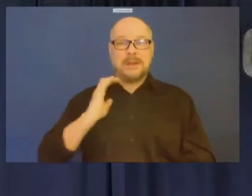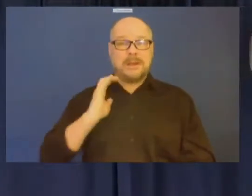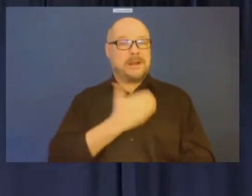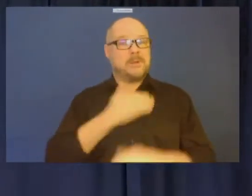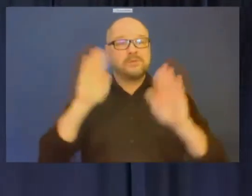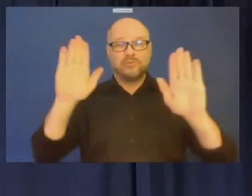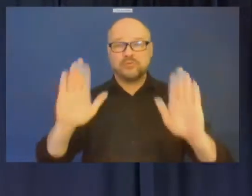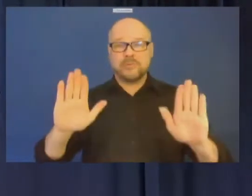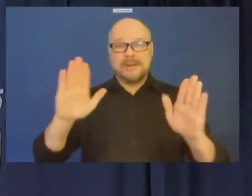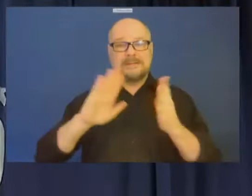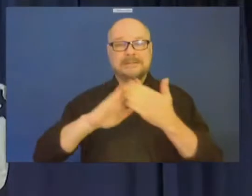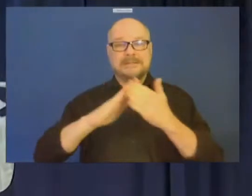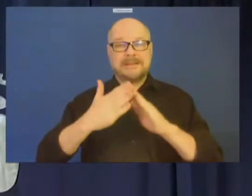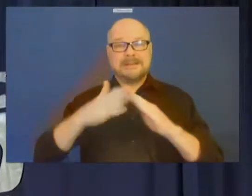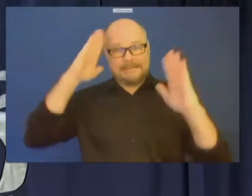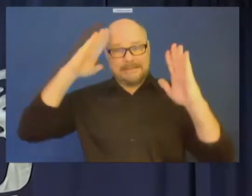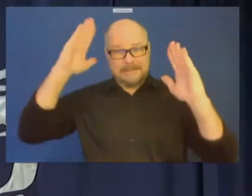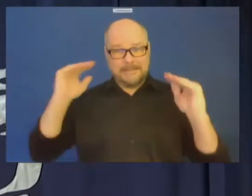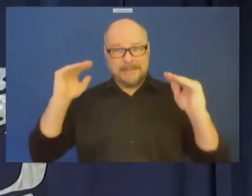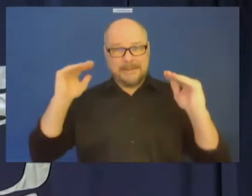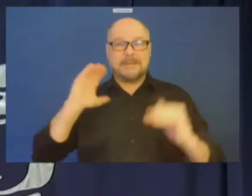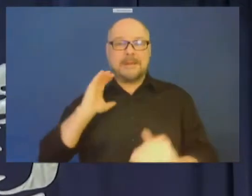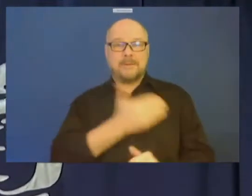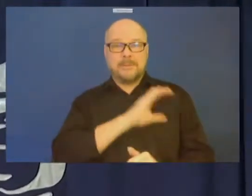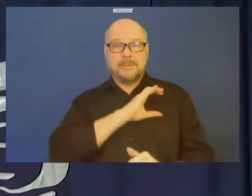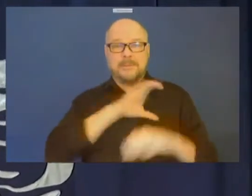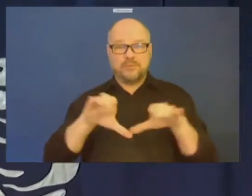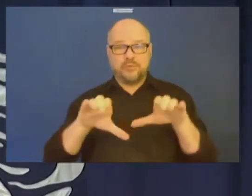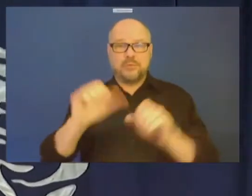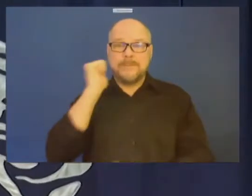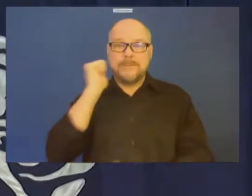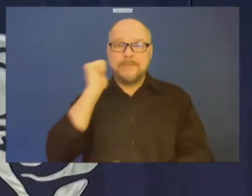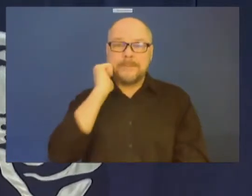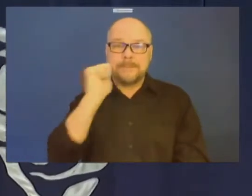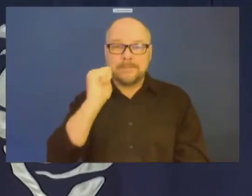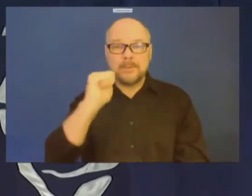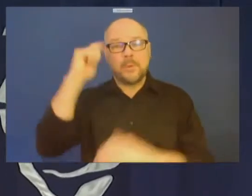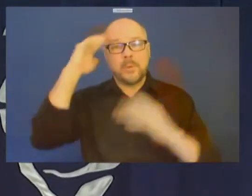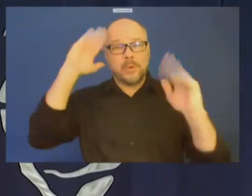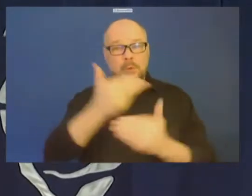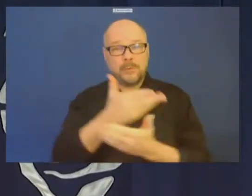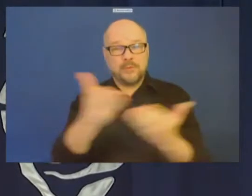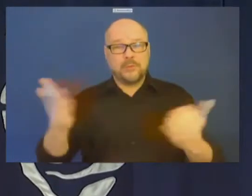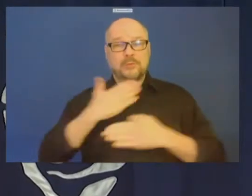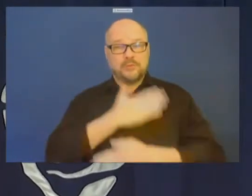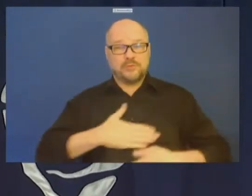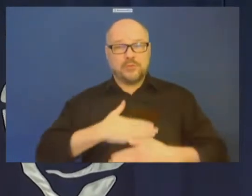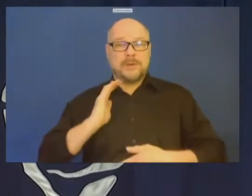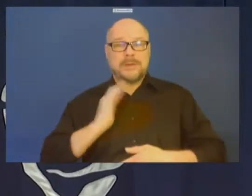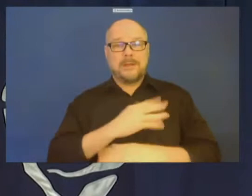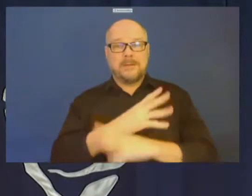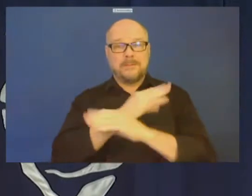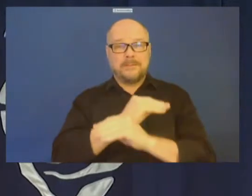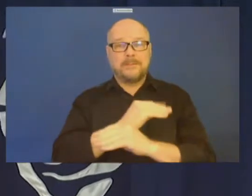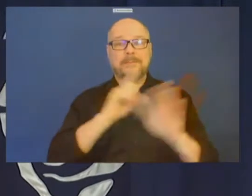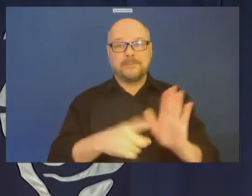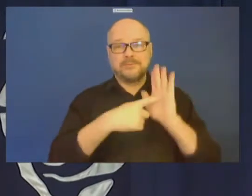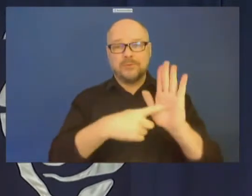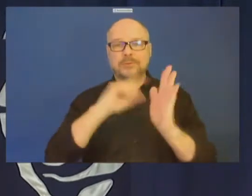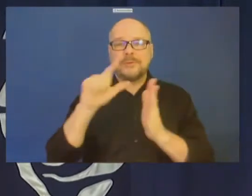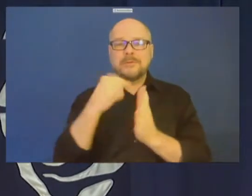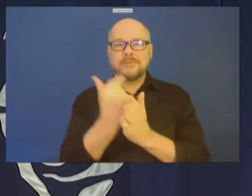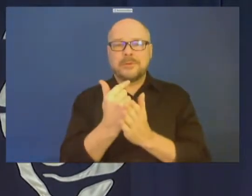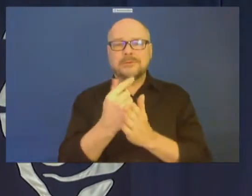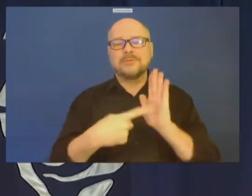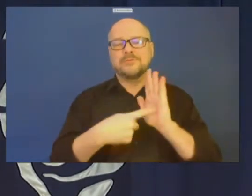expect from our officers every single day. We hope you enjoyed this video presentation, which highlights just some